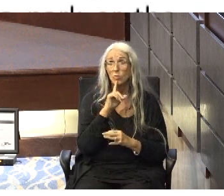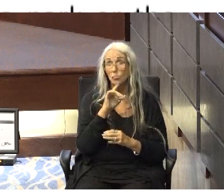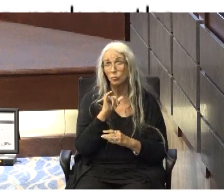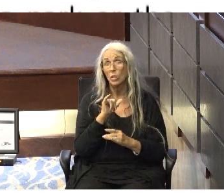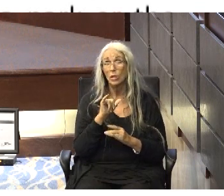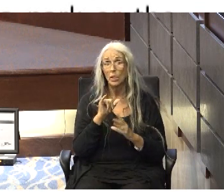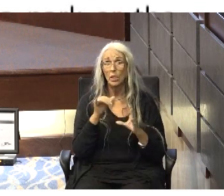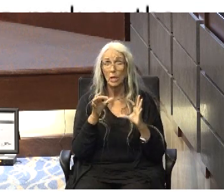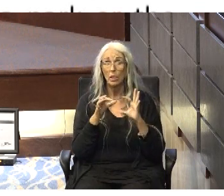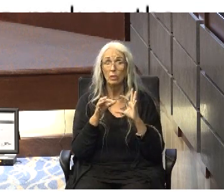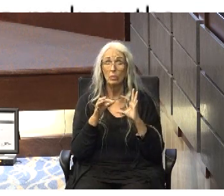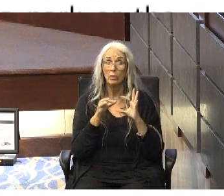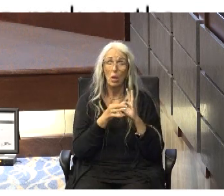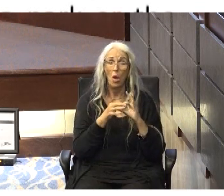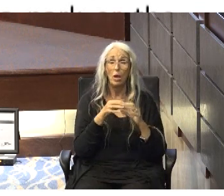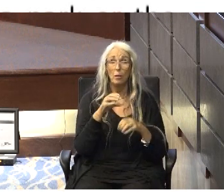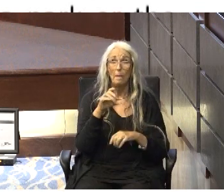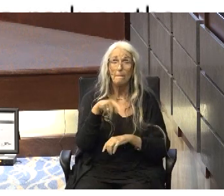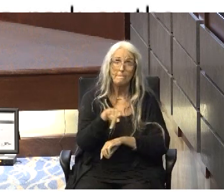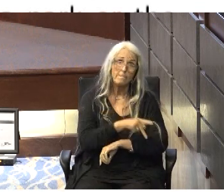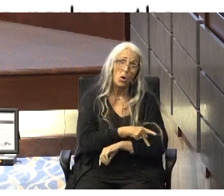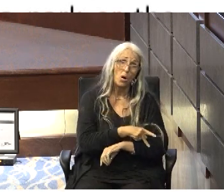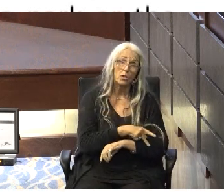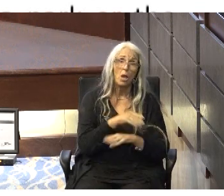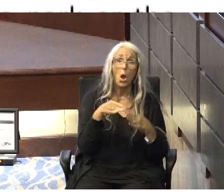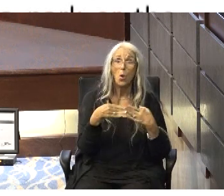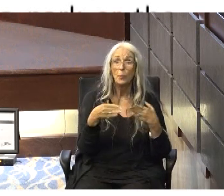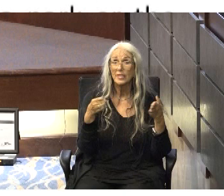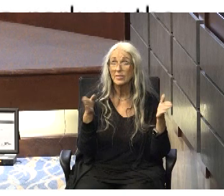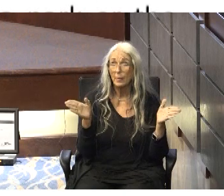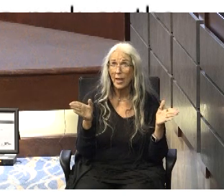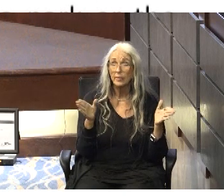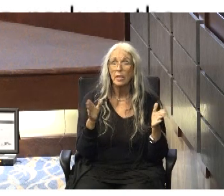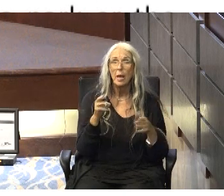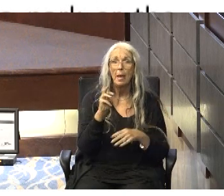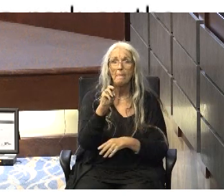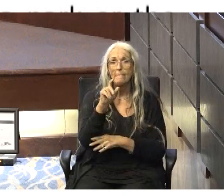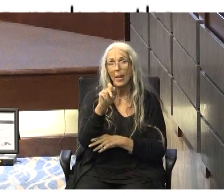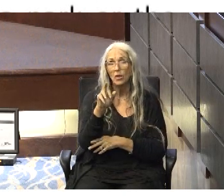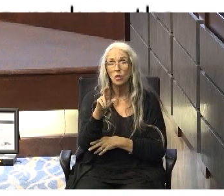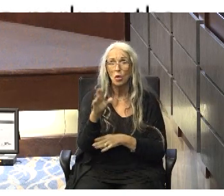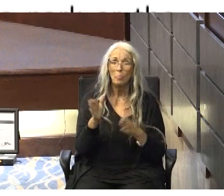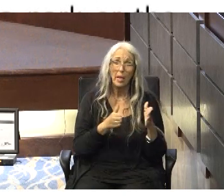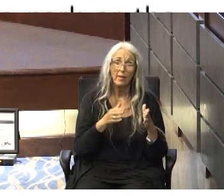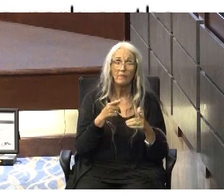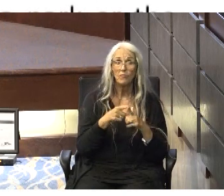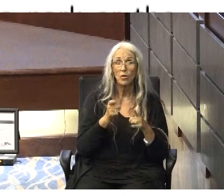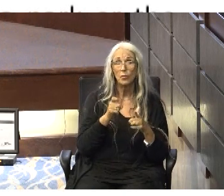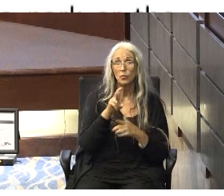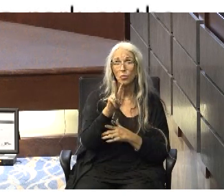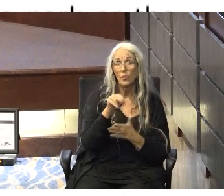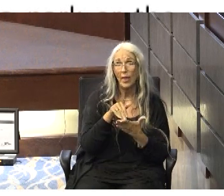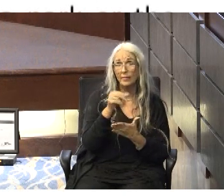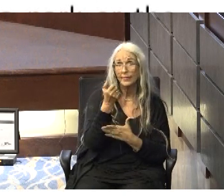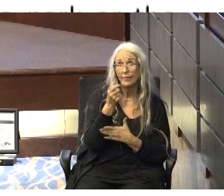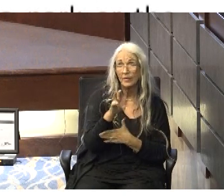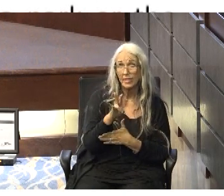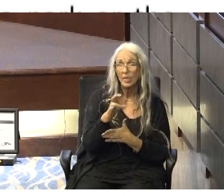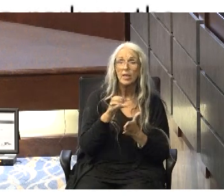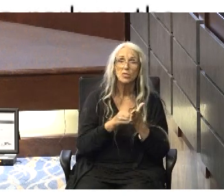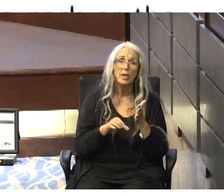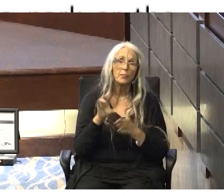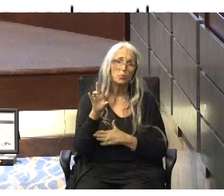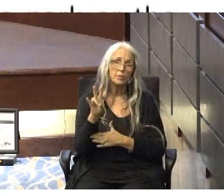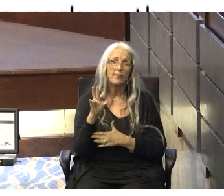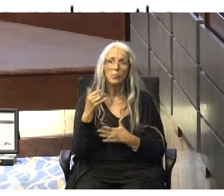counterpart to our parks, open spaces, and master plan that we last updated in 2017. And within Chapter 7, we do have